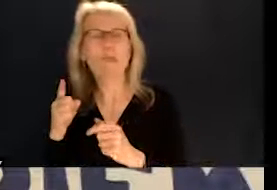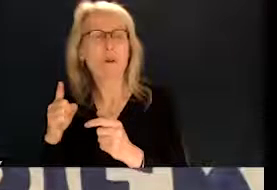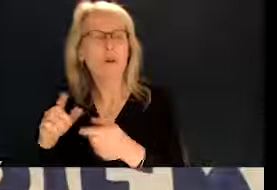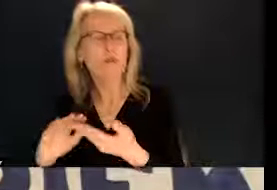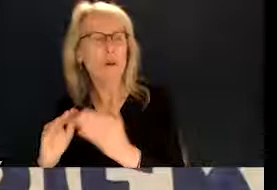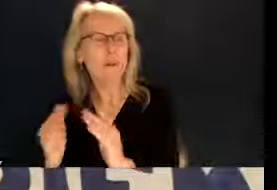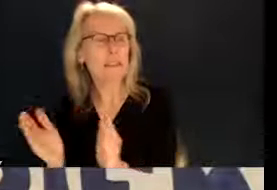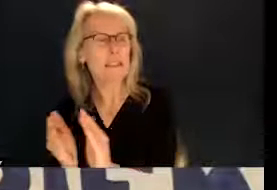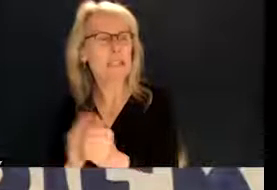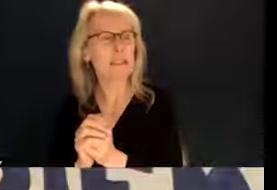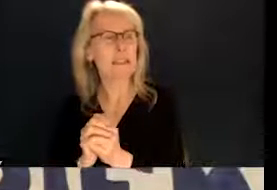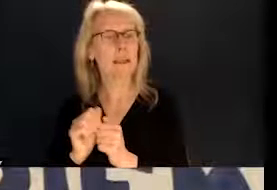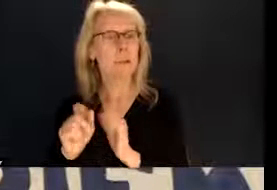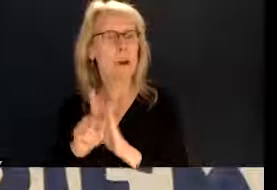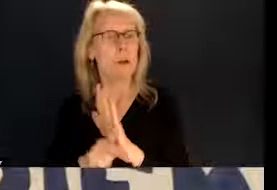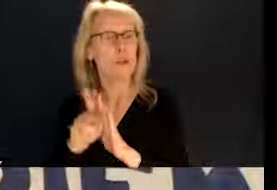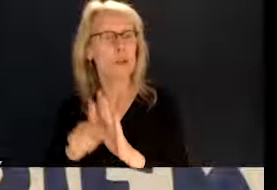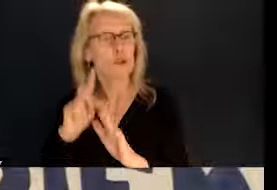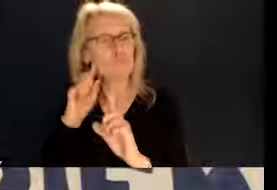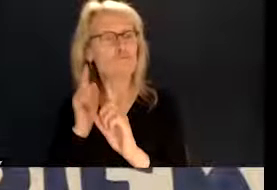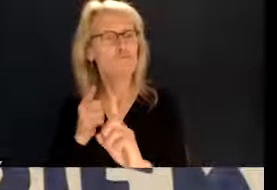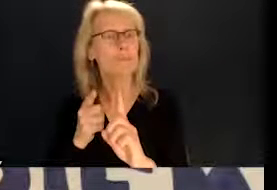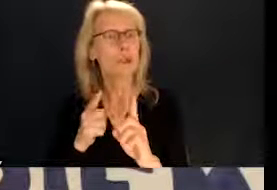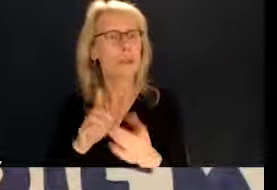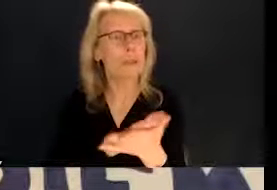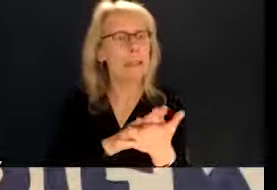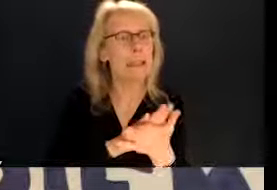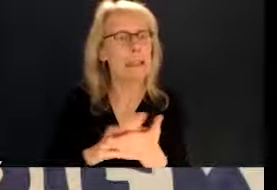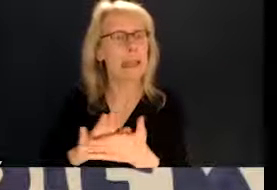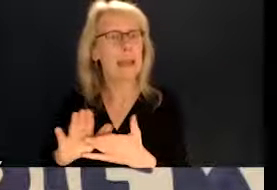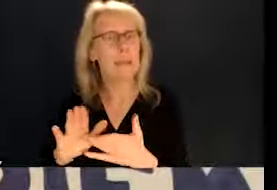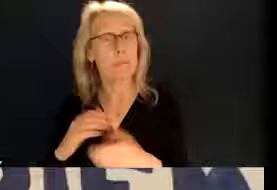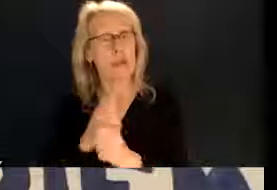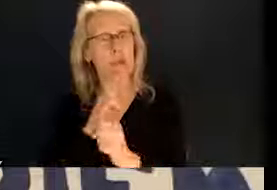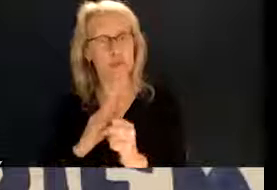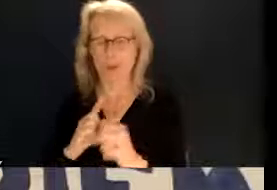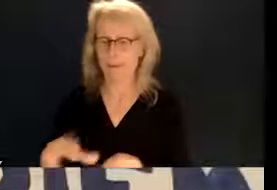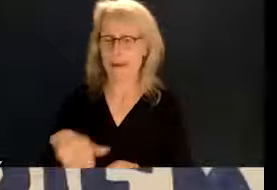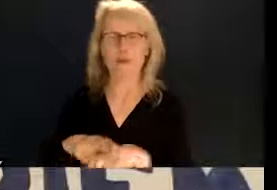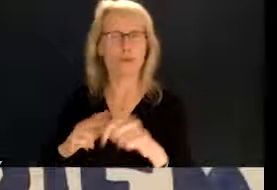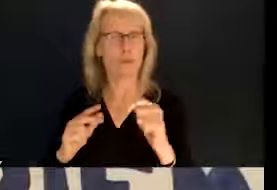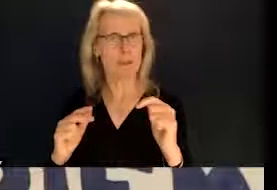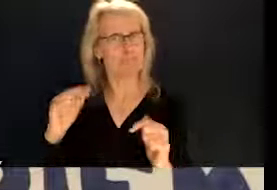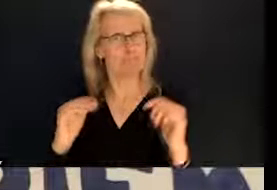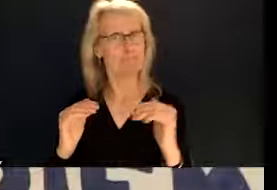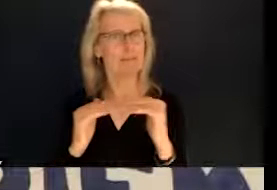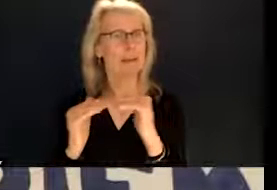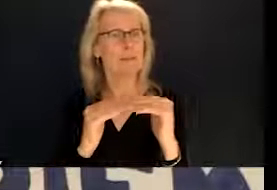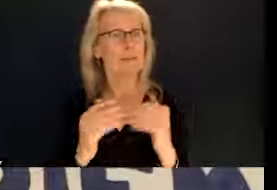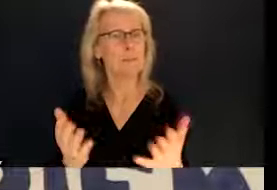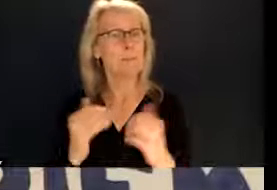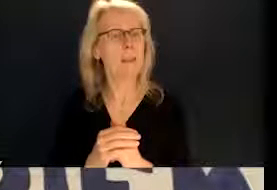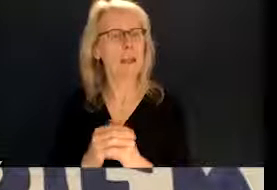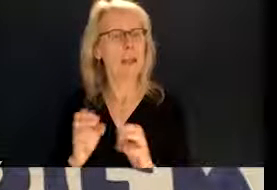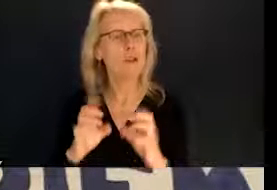16, I have a 5 and 8-year-old. Education of present and future generations in social and environmental issues. If all of